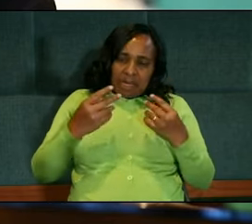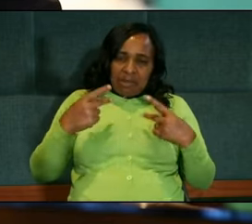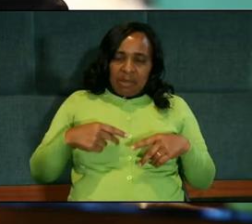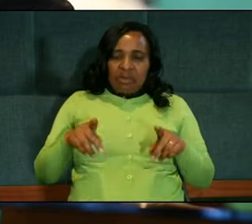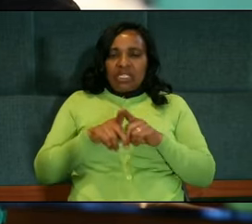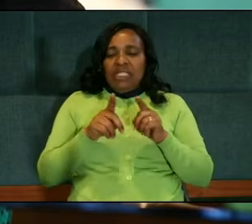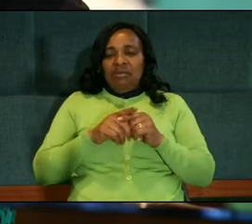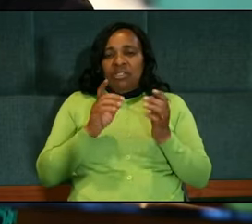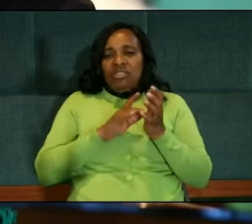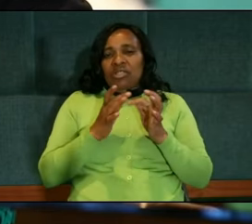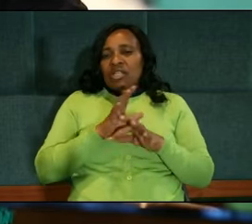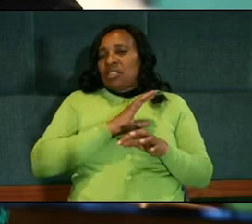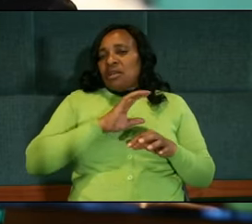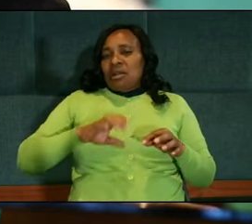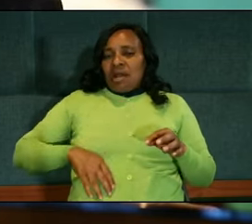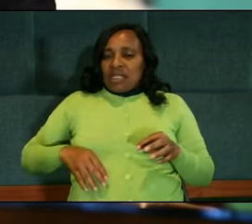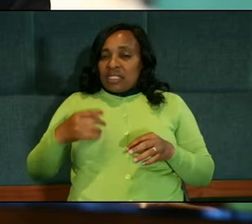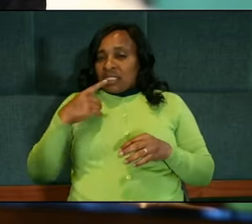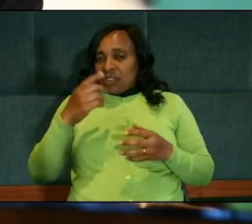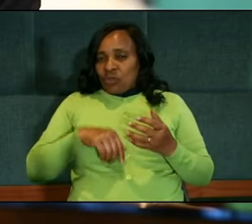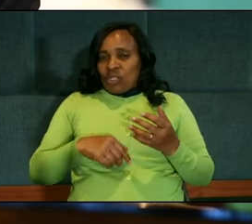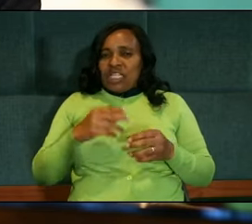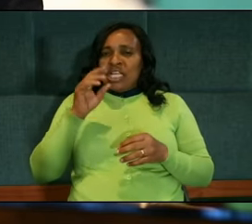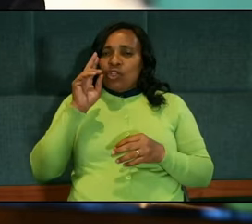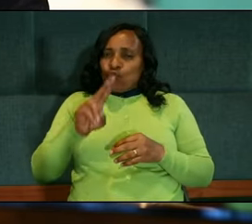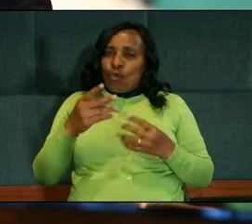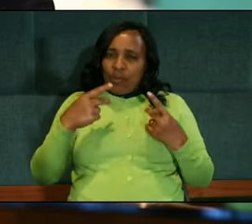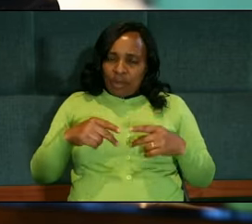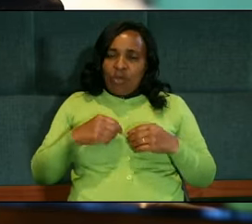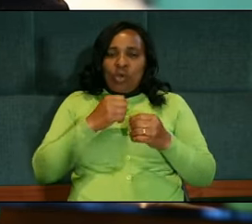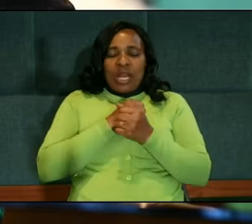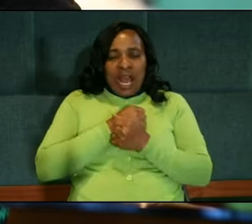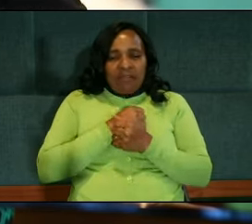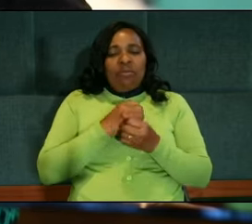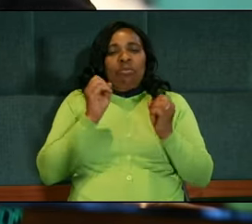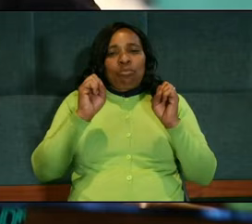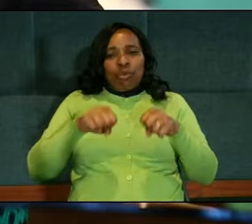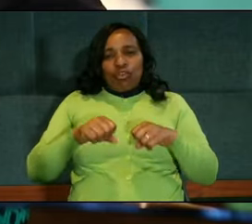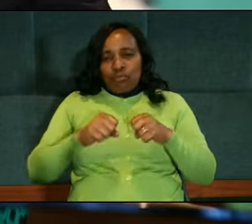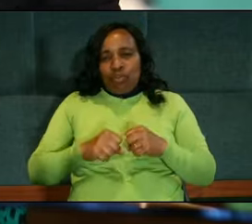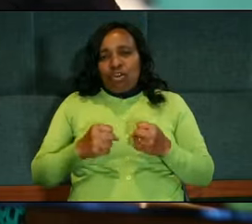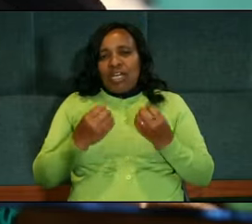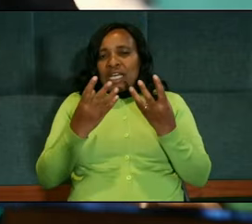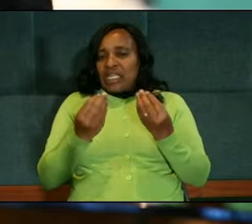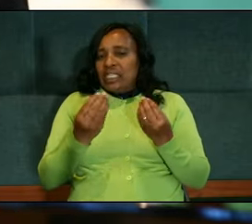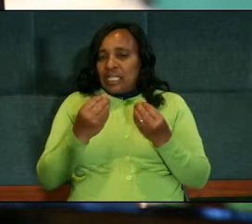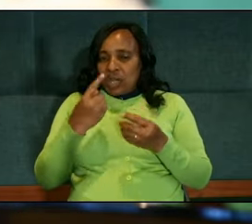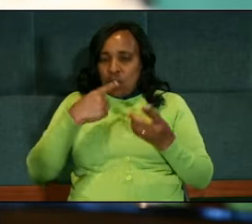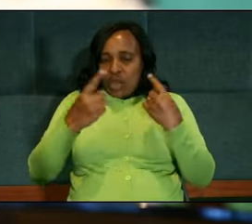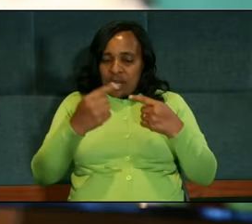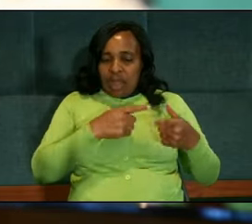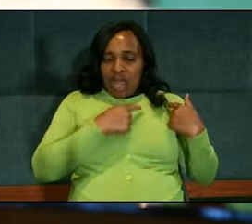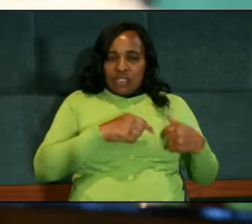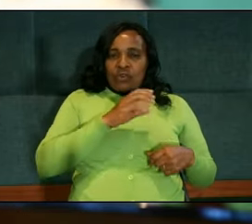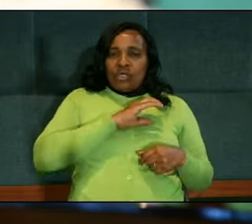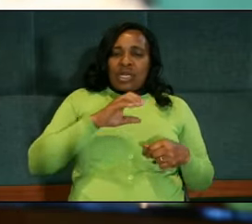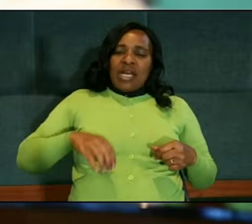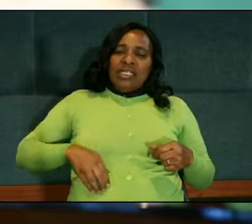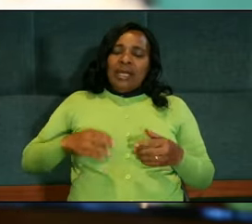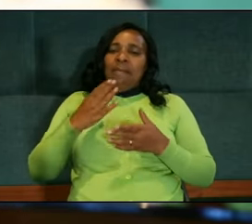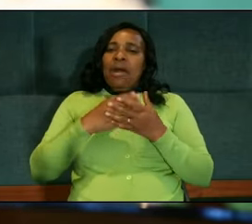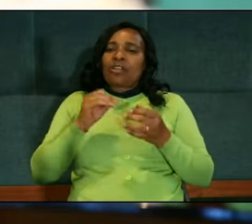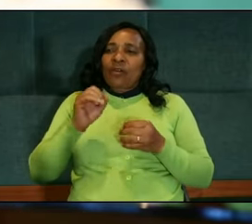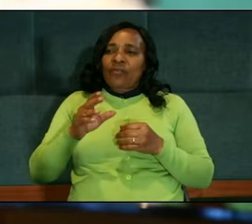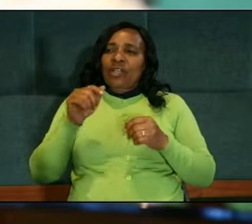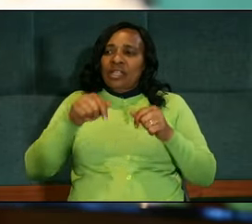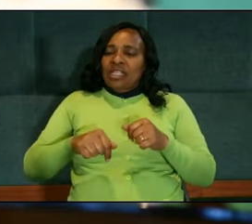Christ, he said. If we treat people with love, we can easily win hearts for Christ. Part of this